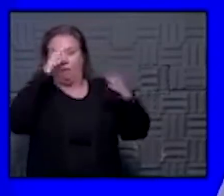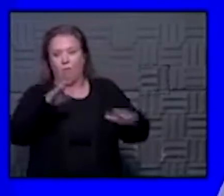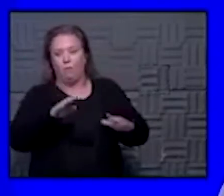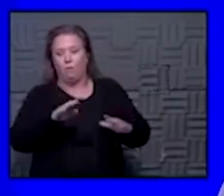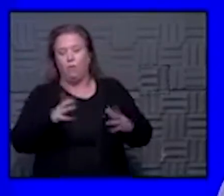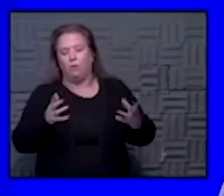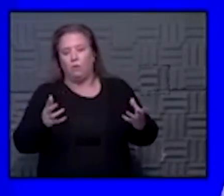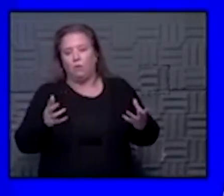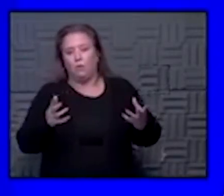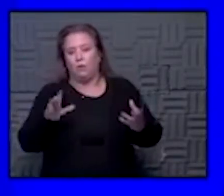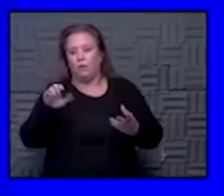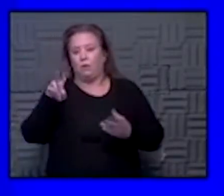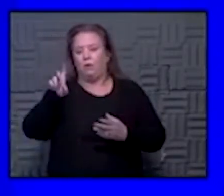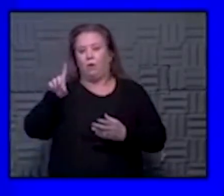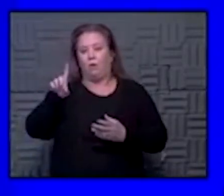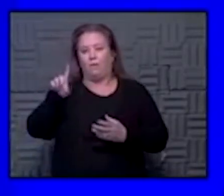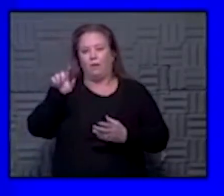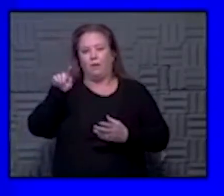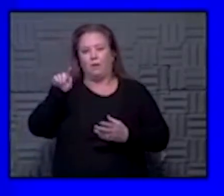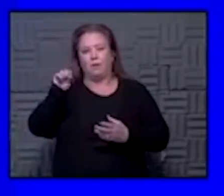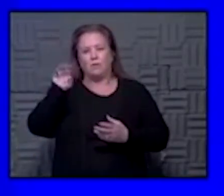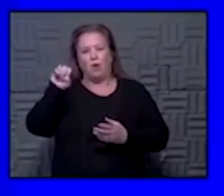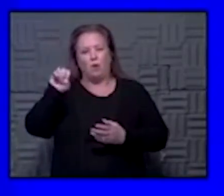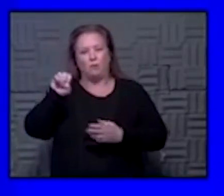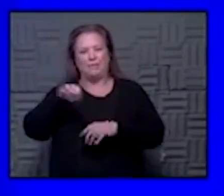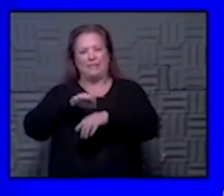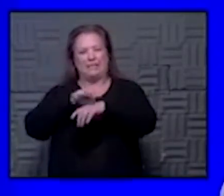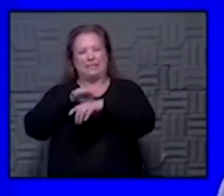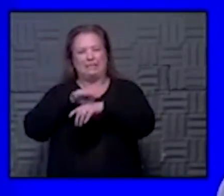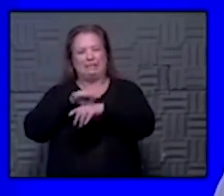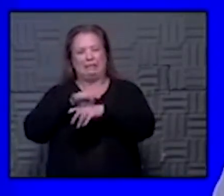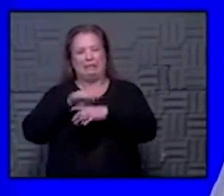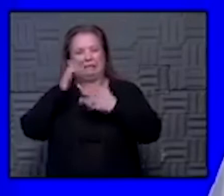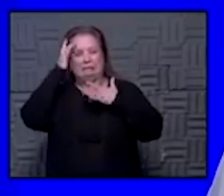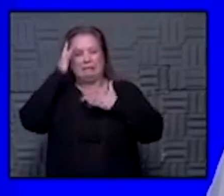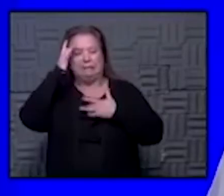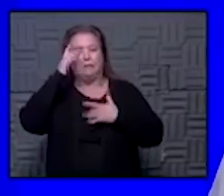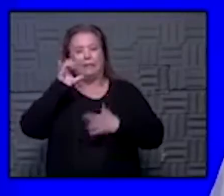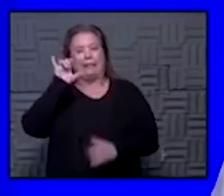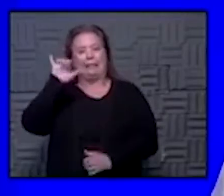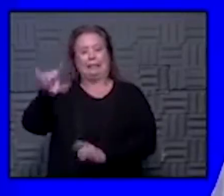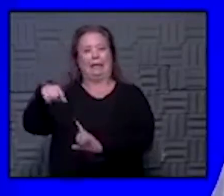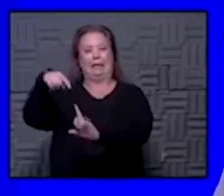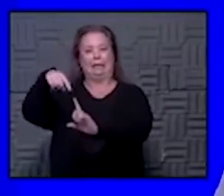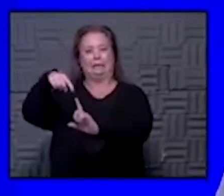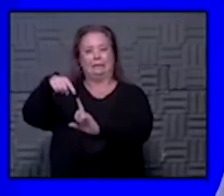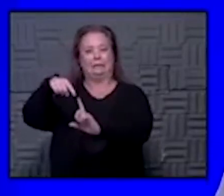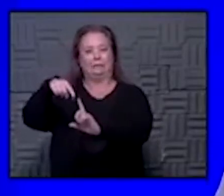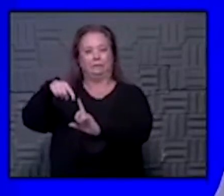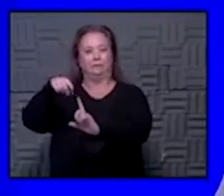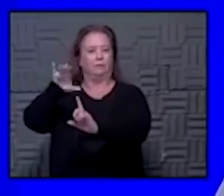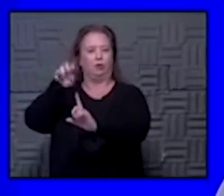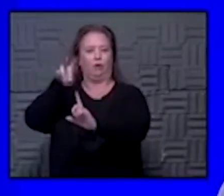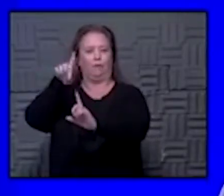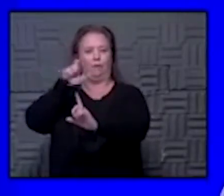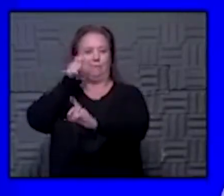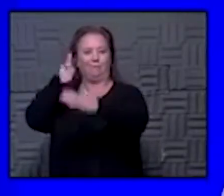talking about the Coveted Toes, which is another skin manifestation, but we have to understand that that is not distinct to